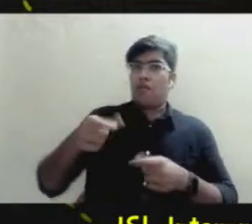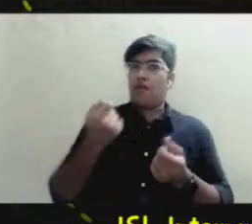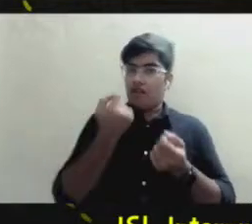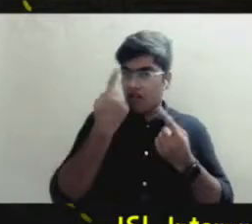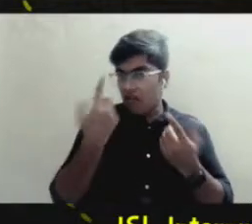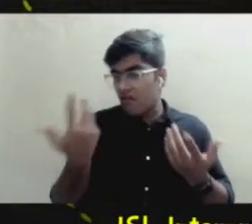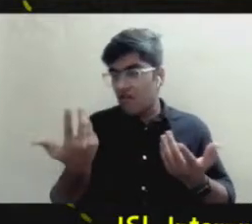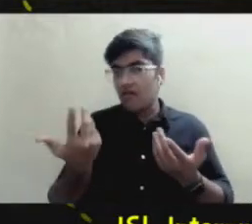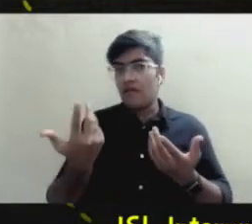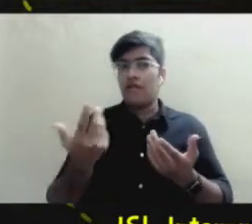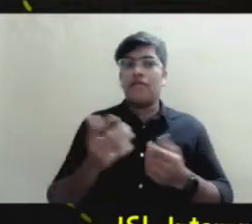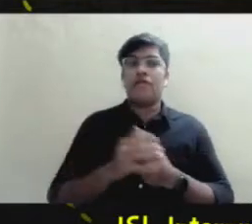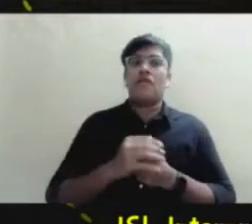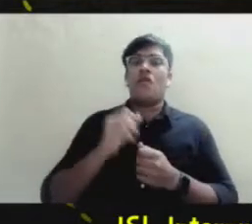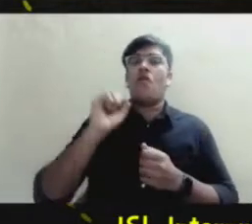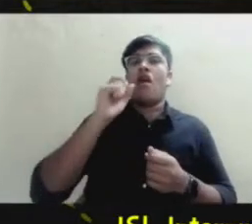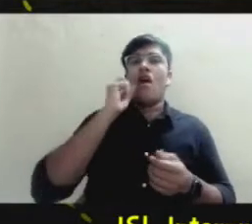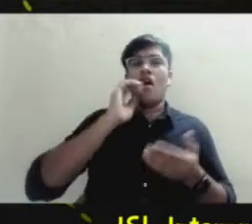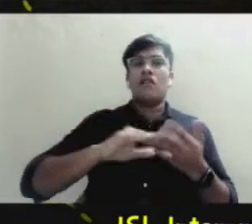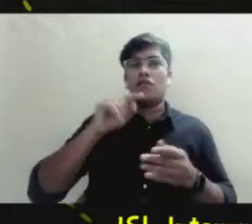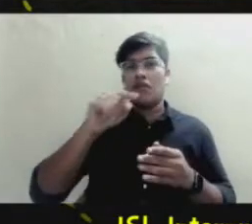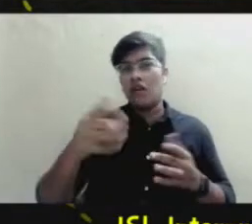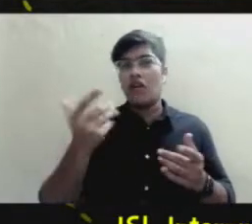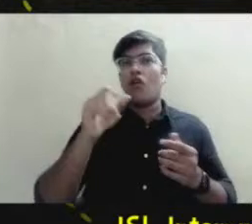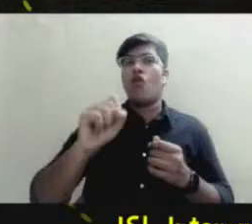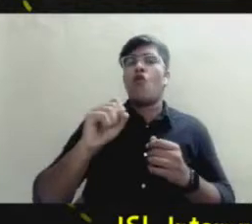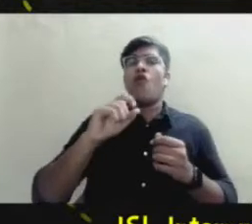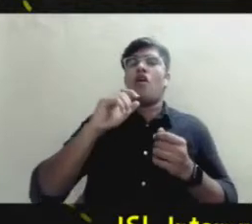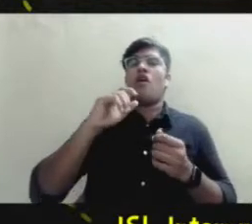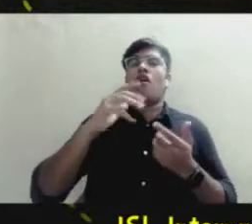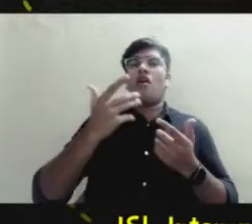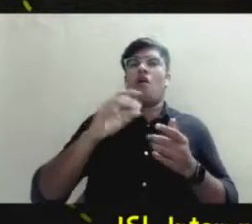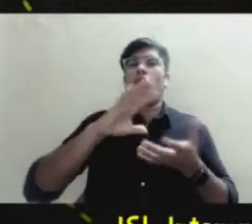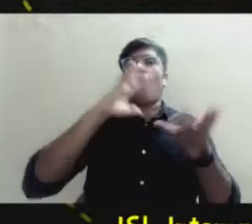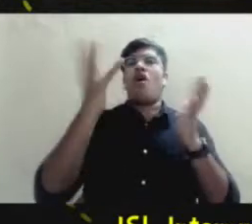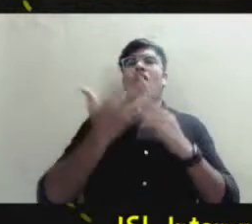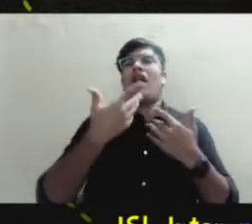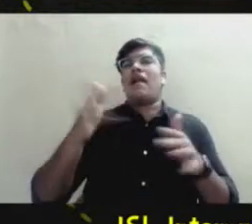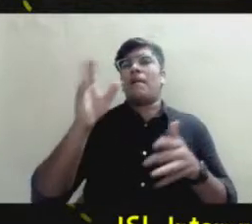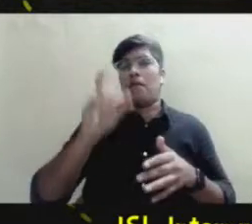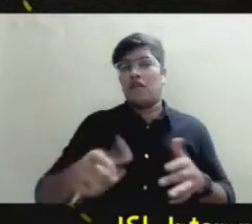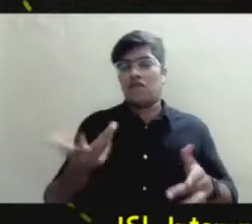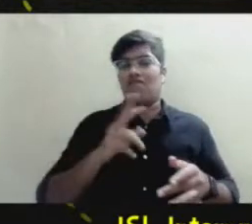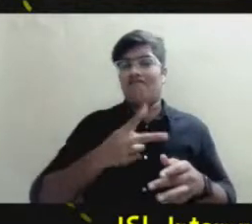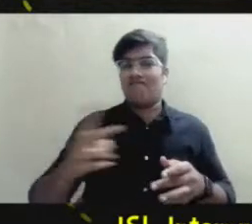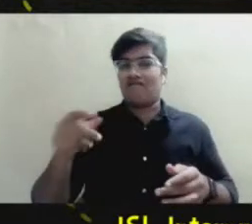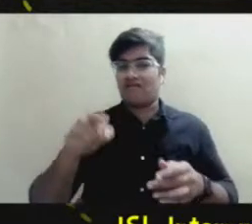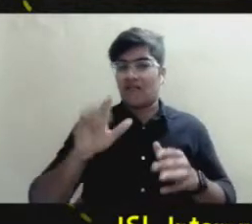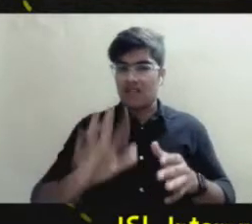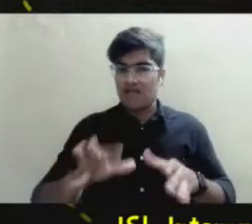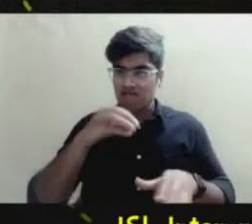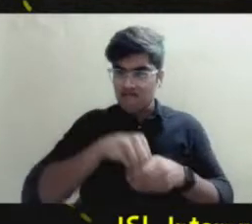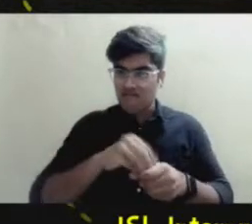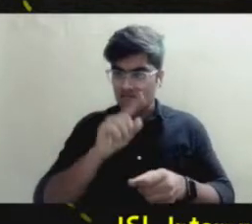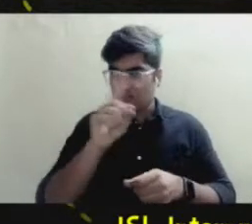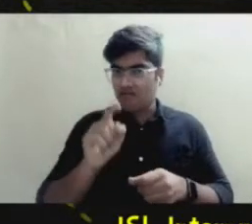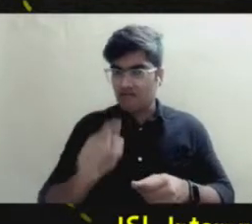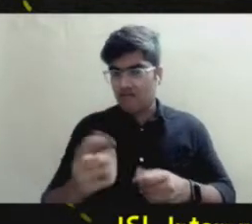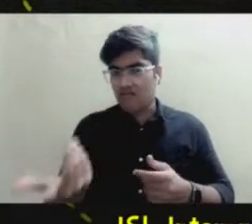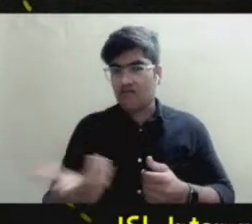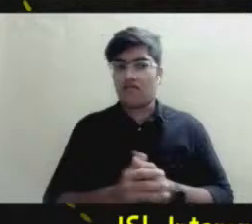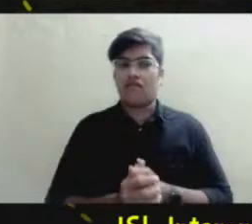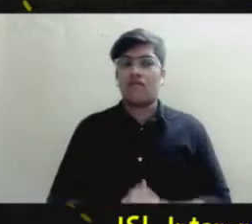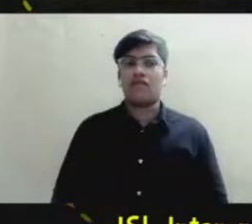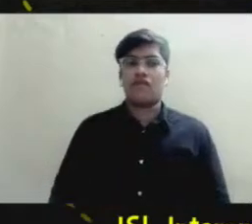necessarily by her husband, maybe by the world at large, which the person who doesn't want to fit in necessarily to the